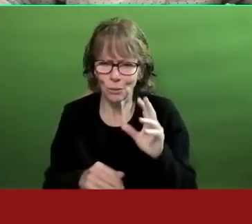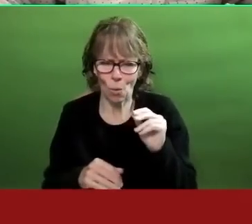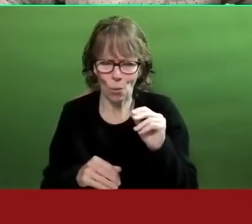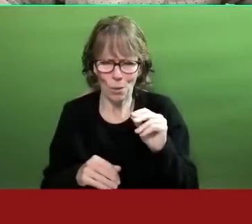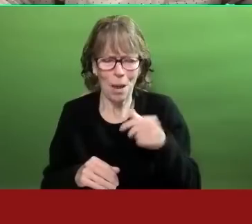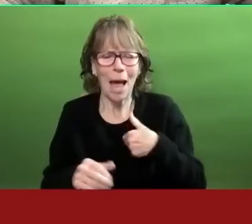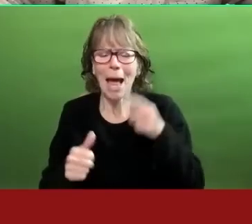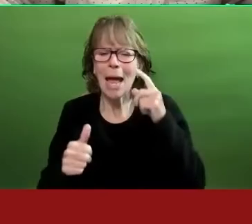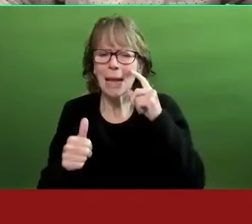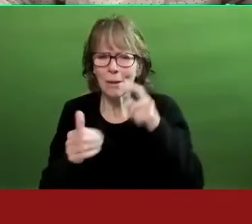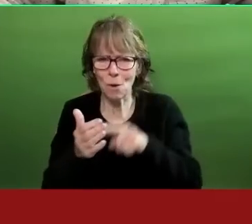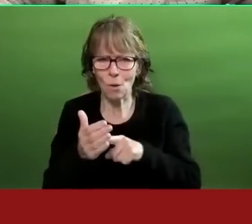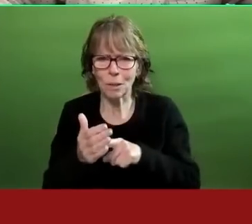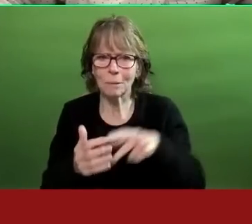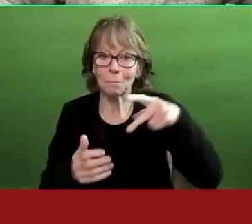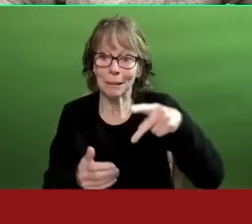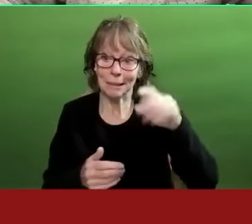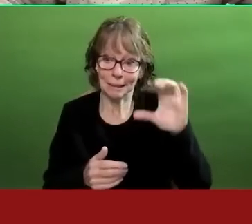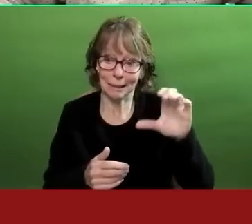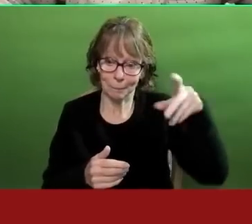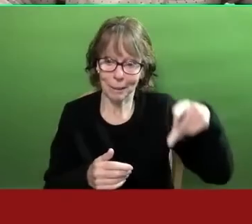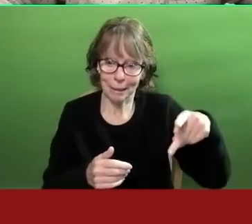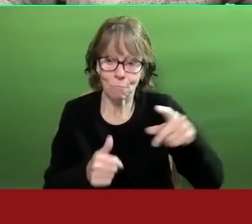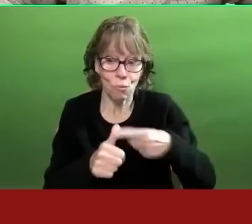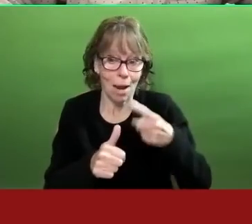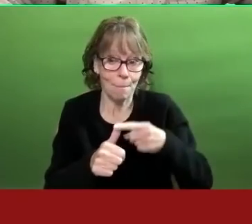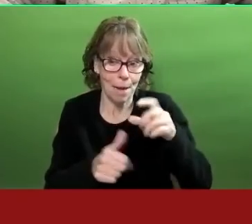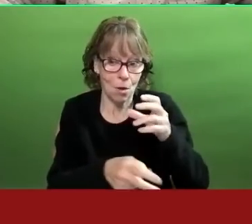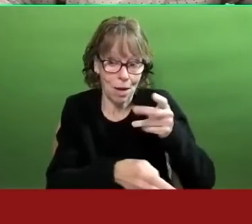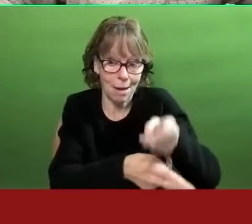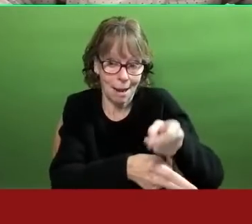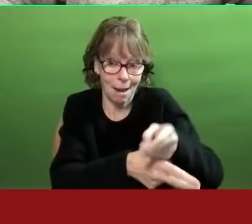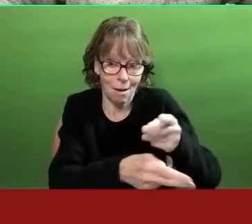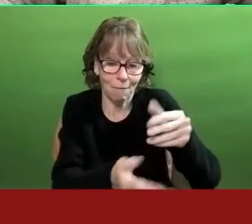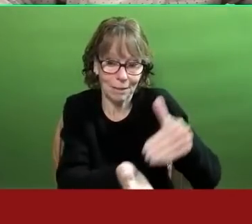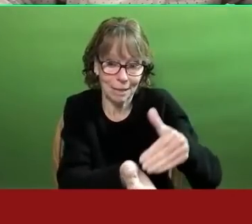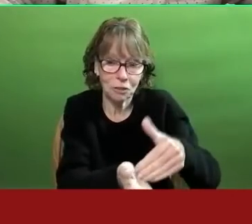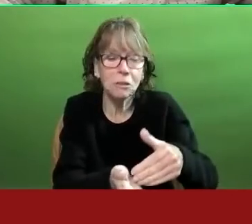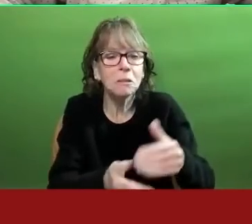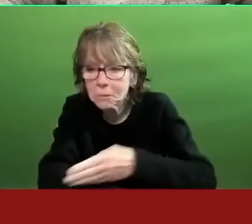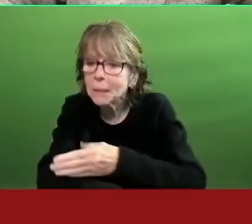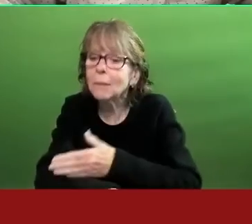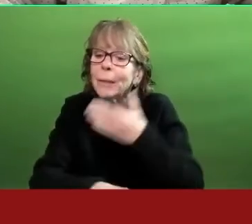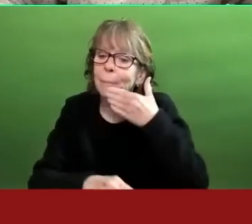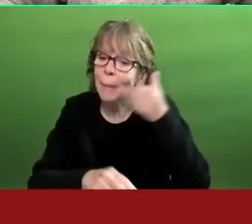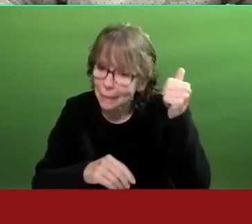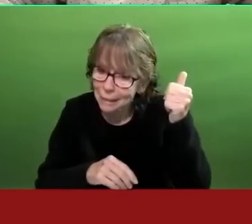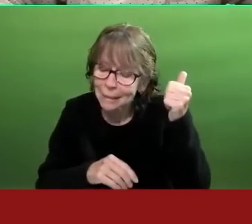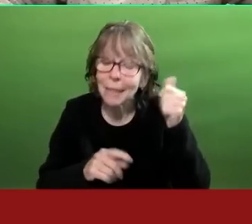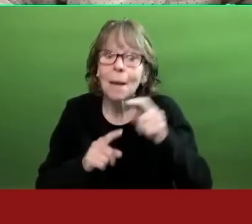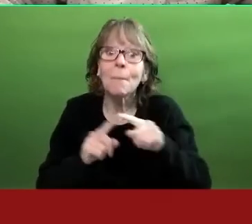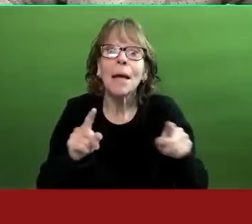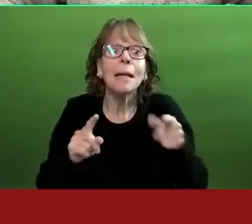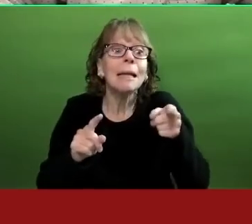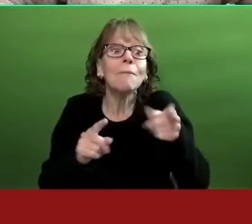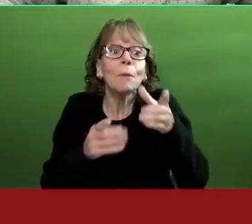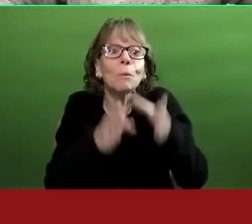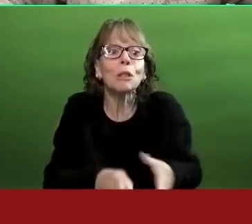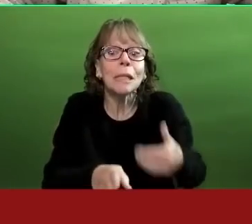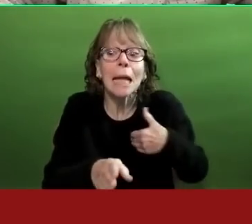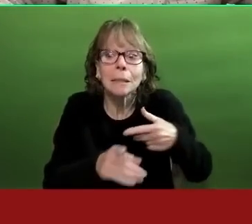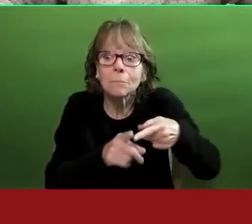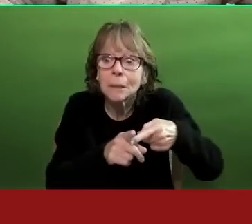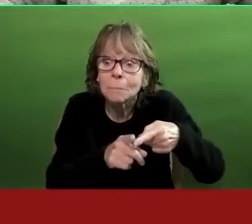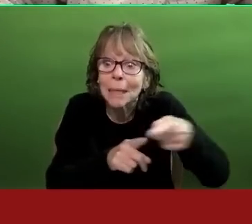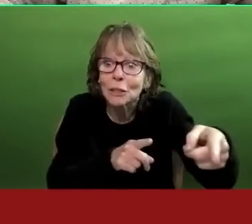are increasingly getting better at competent care, but that specialties still struggle with these issues. So when you have complex